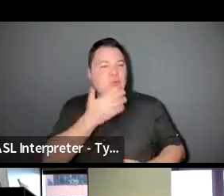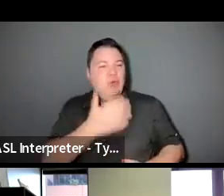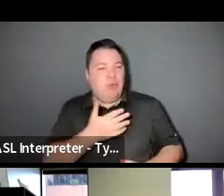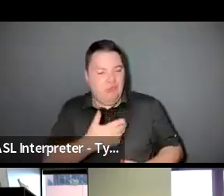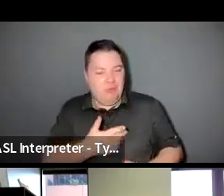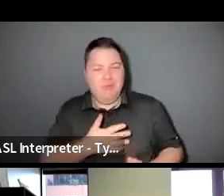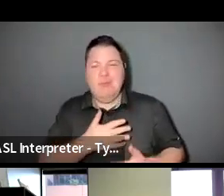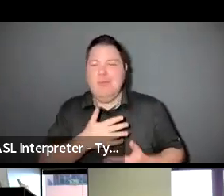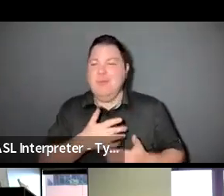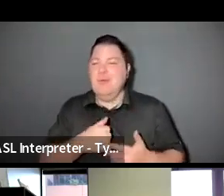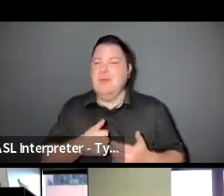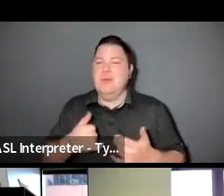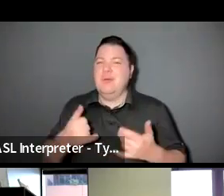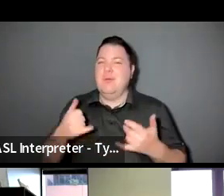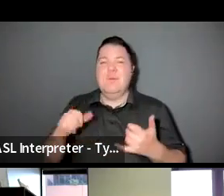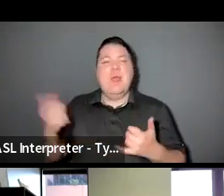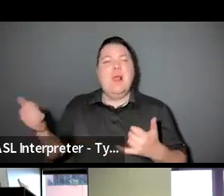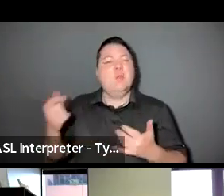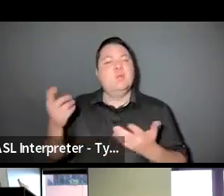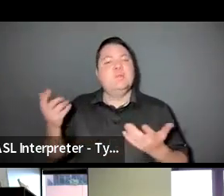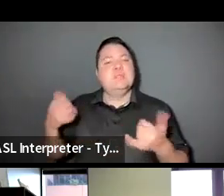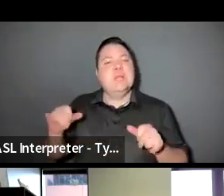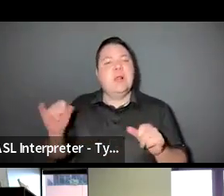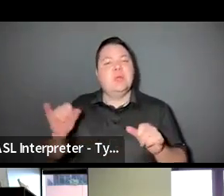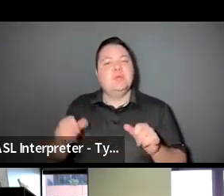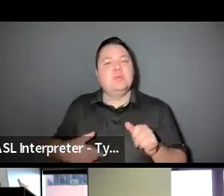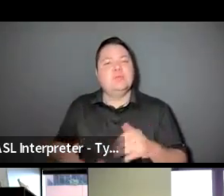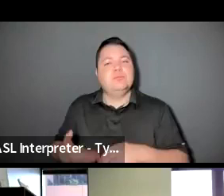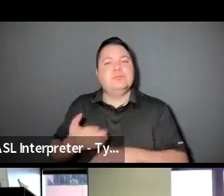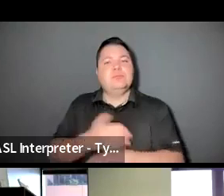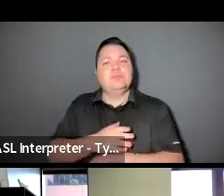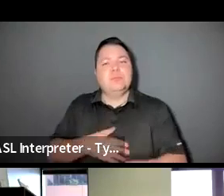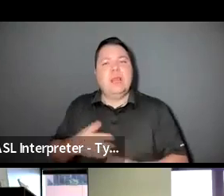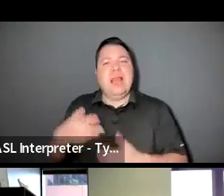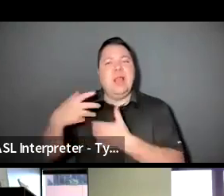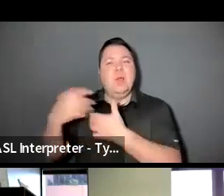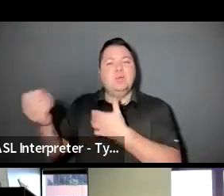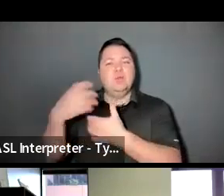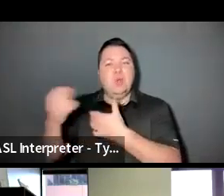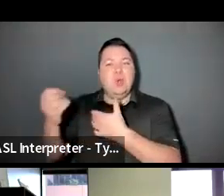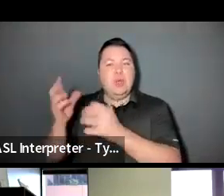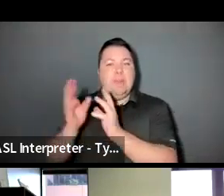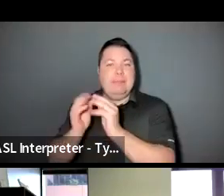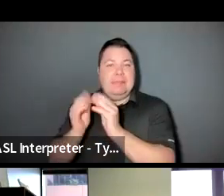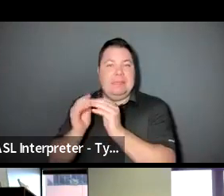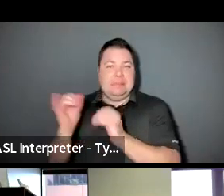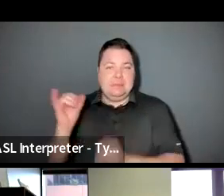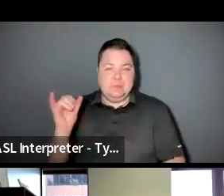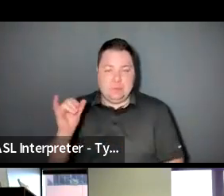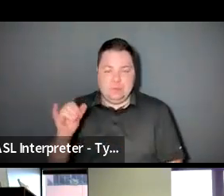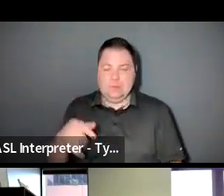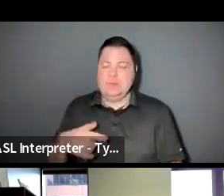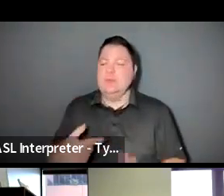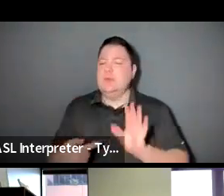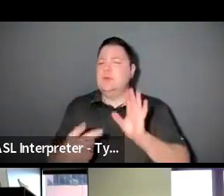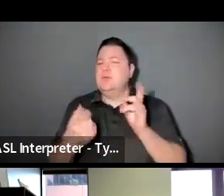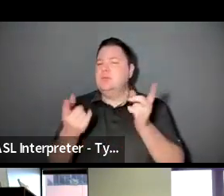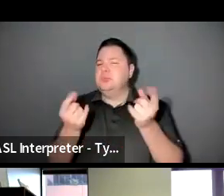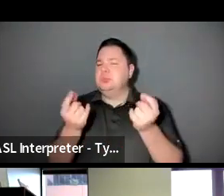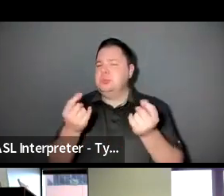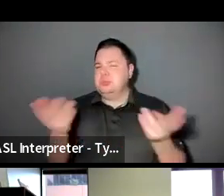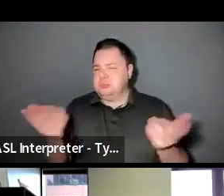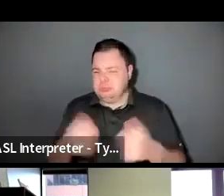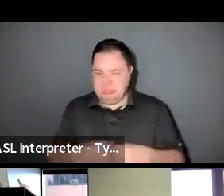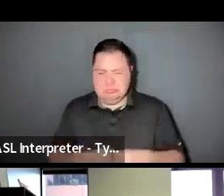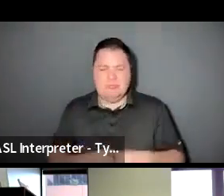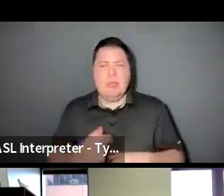So the other thing that we've continued to grow is the external meetings. So what I do is basically I